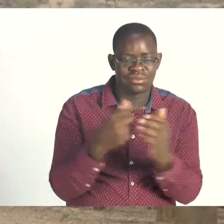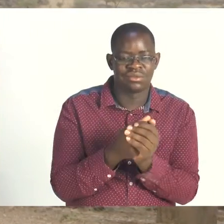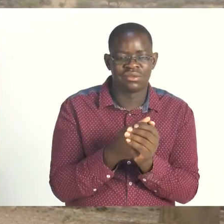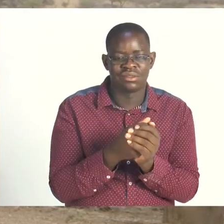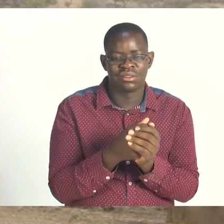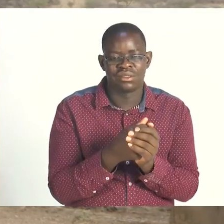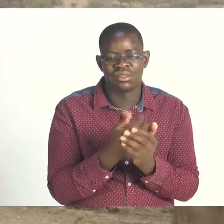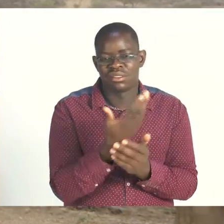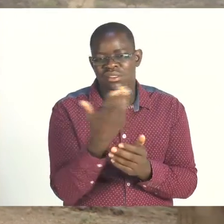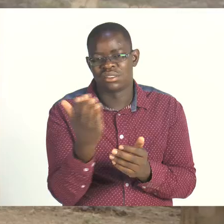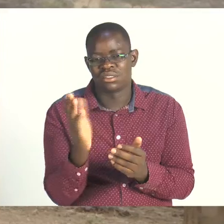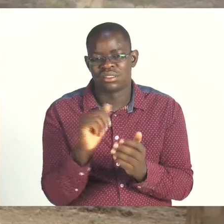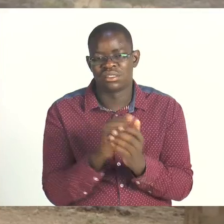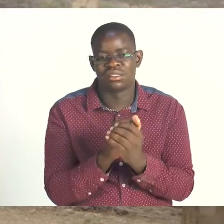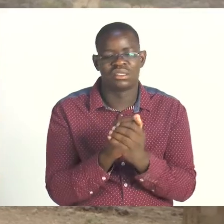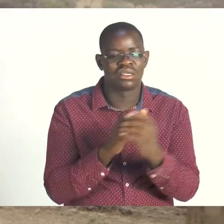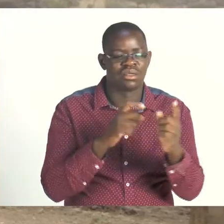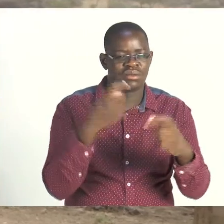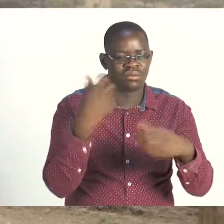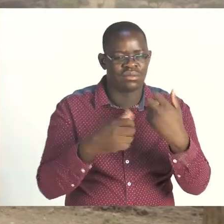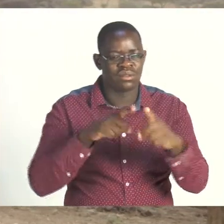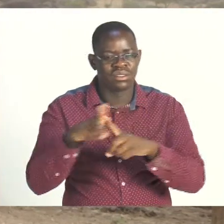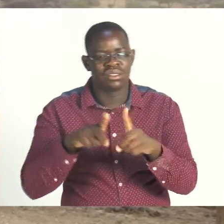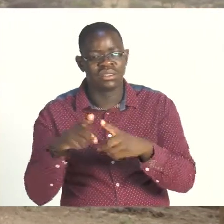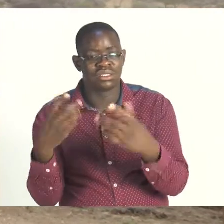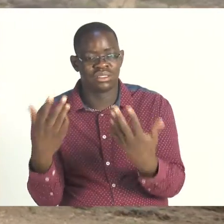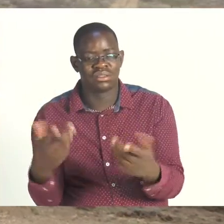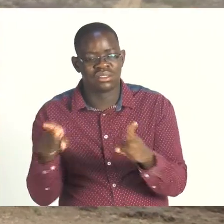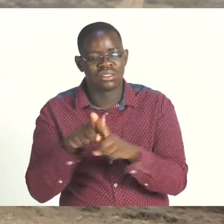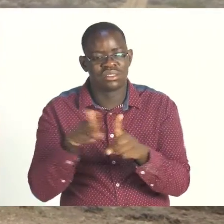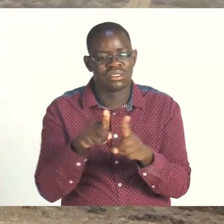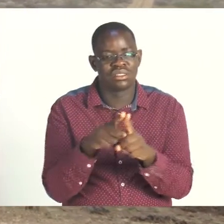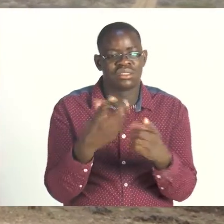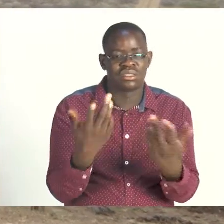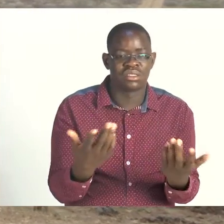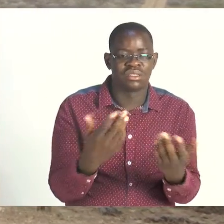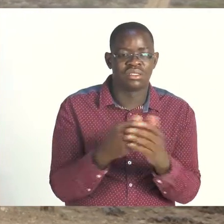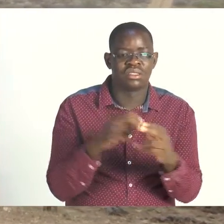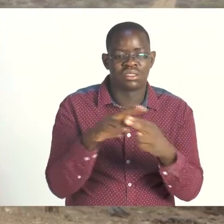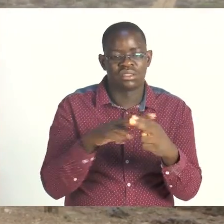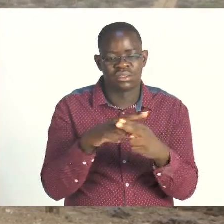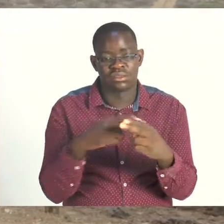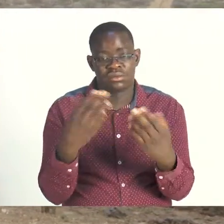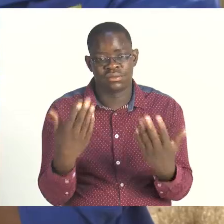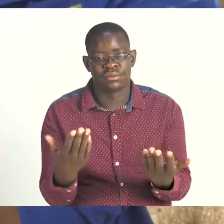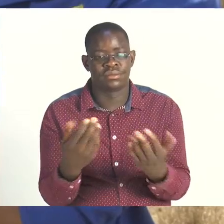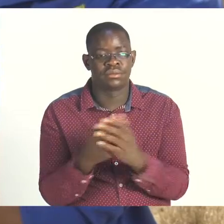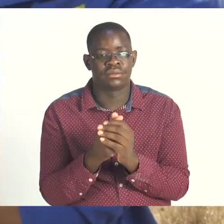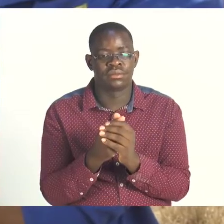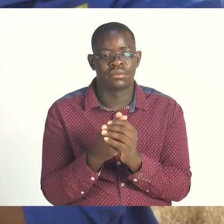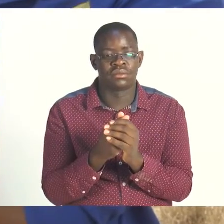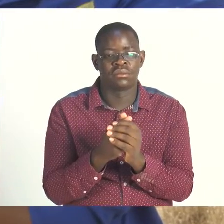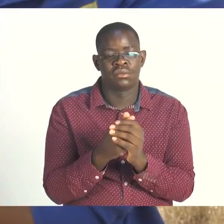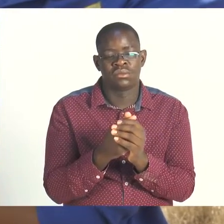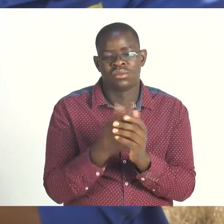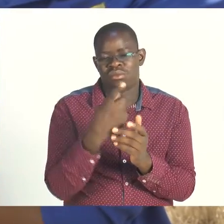these other farmers are actually my competitors, but I can't compete in the same breeding grounds and use the same pastures. You are so